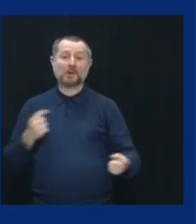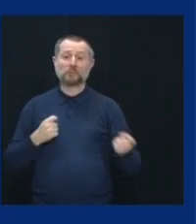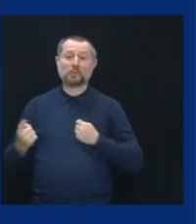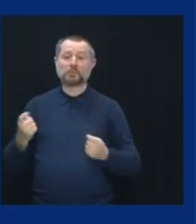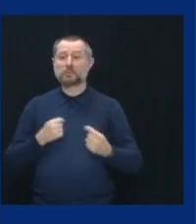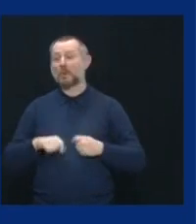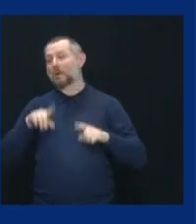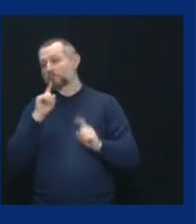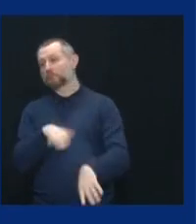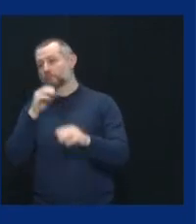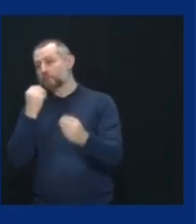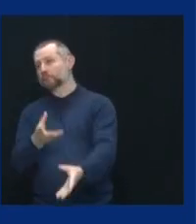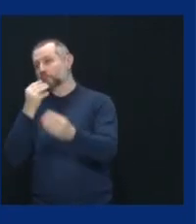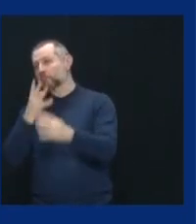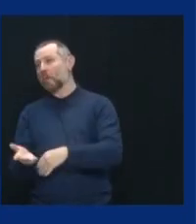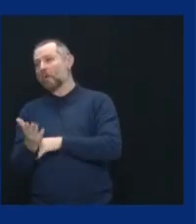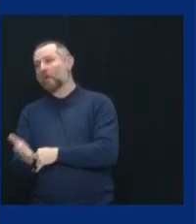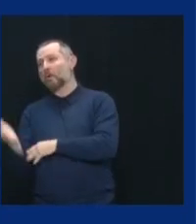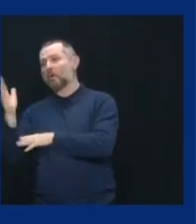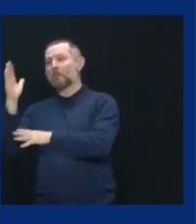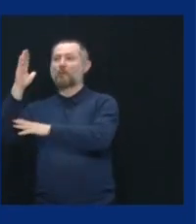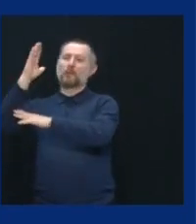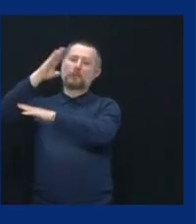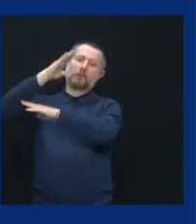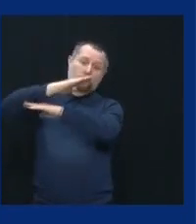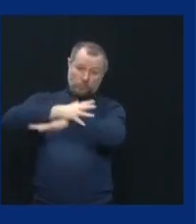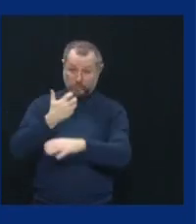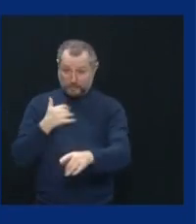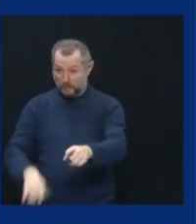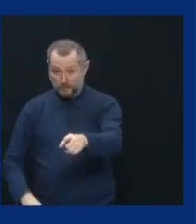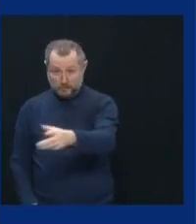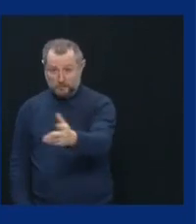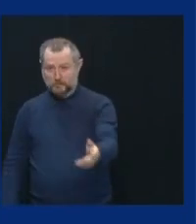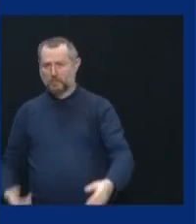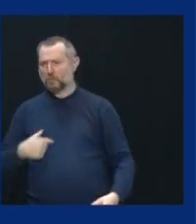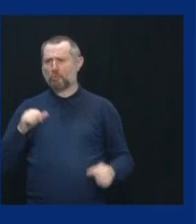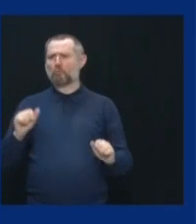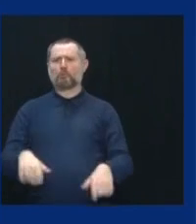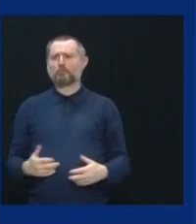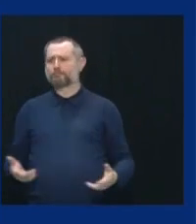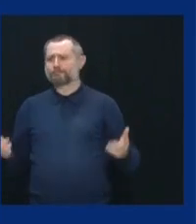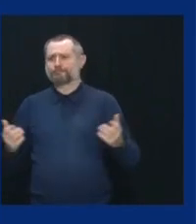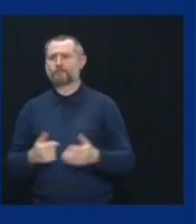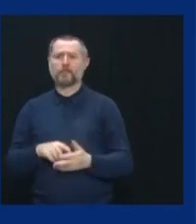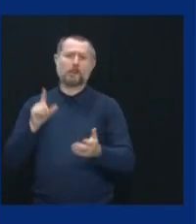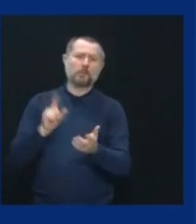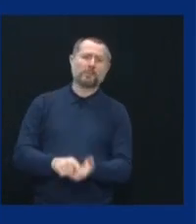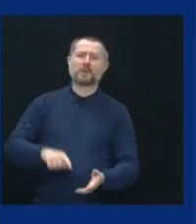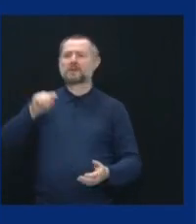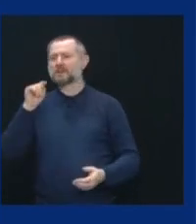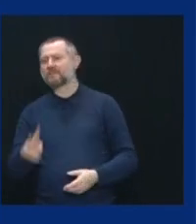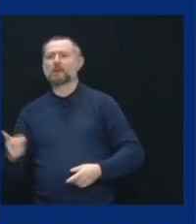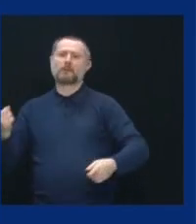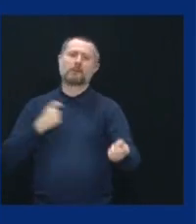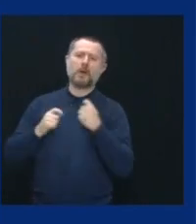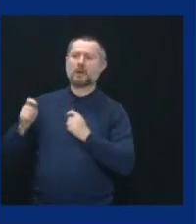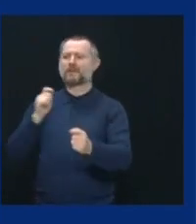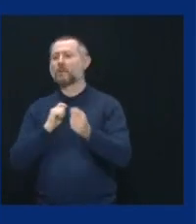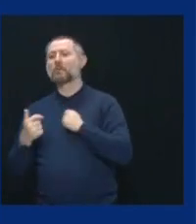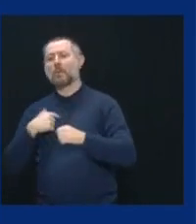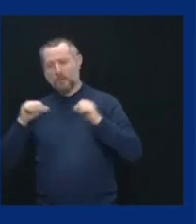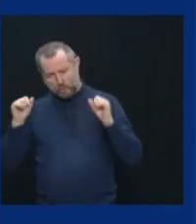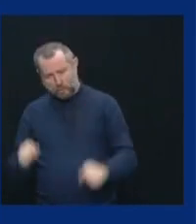lot of questions. We could have spent more time answering press inquiries who had